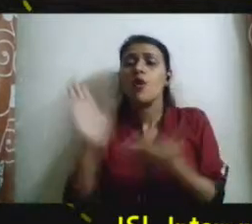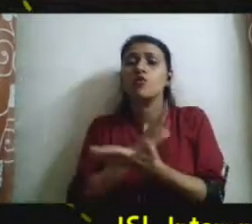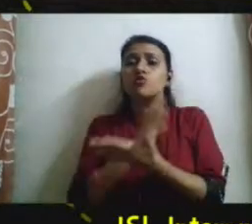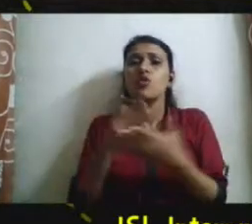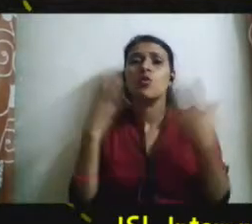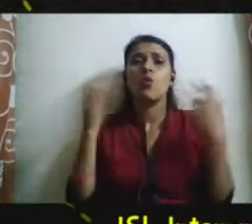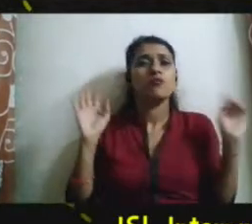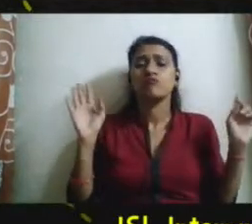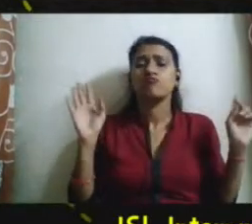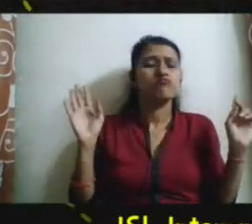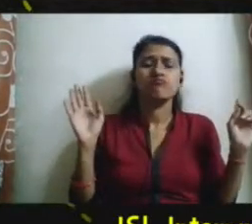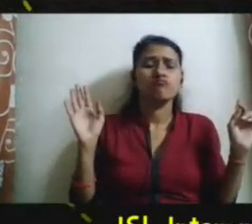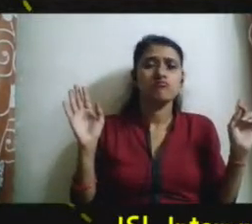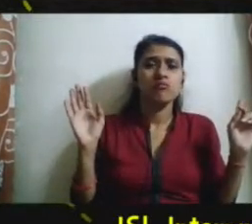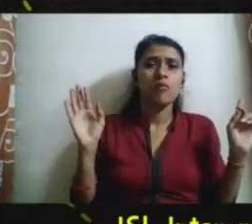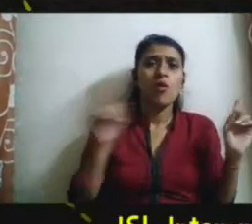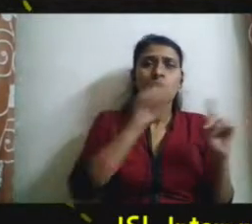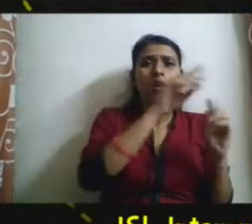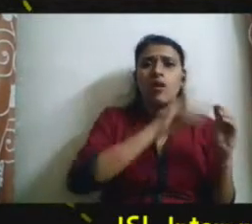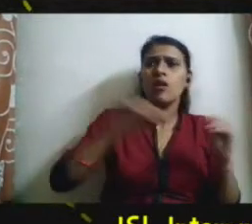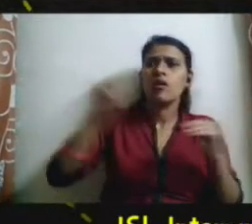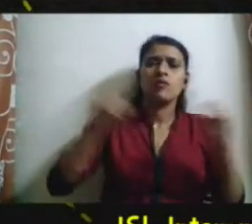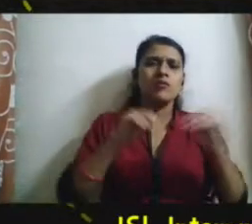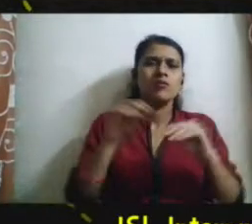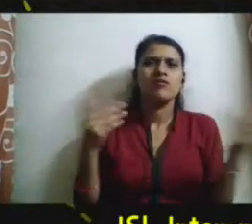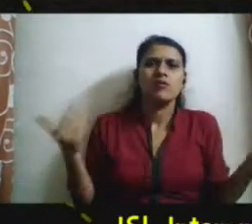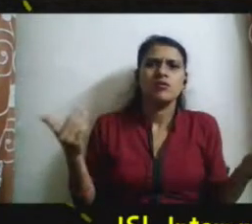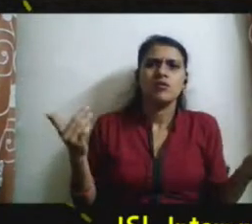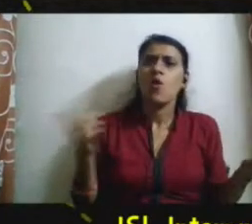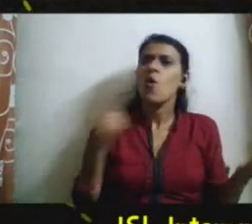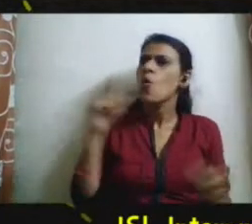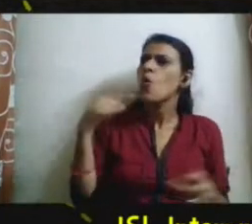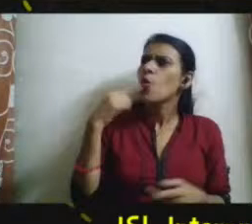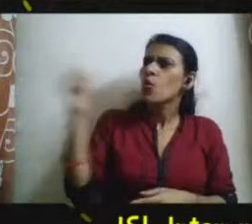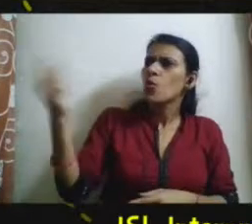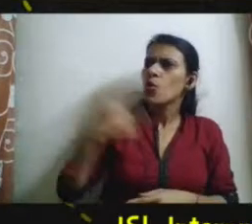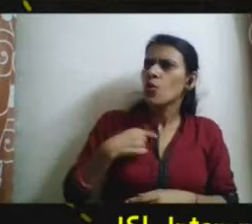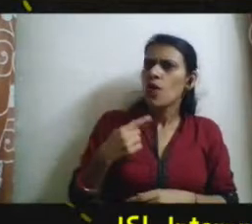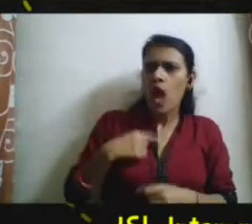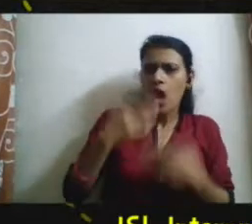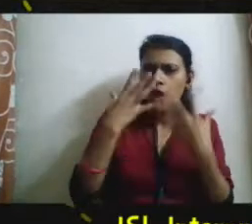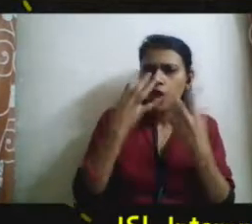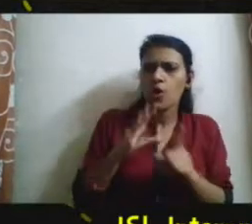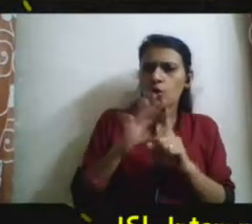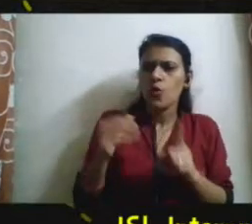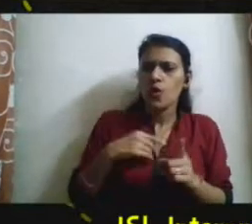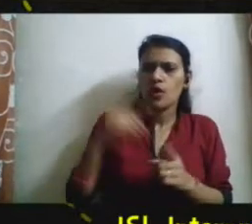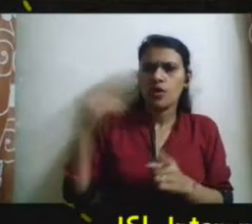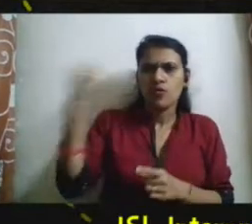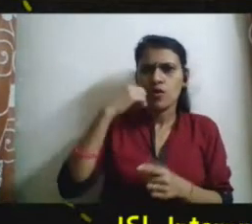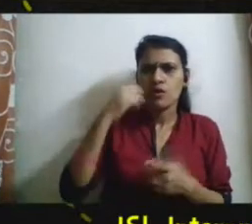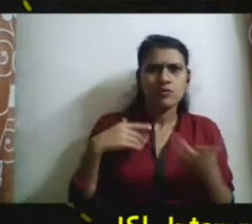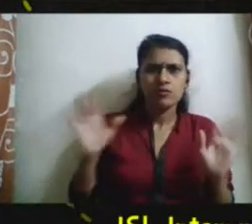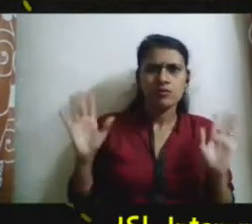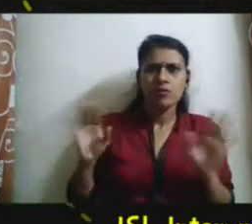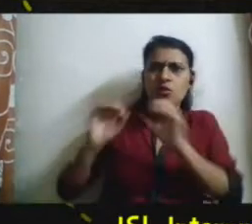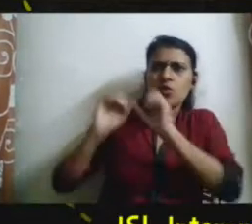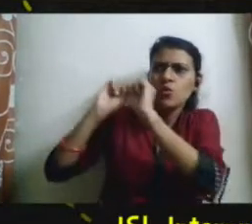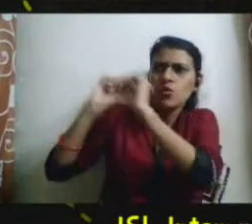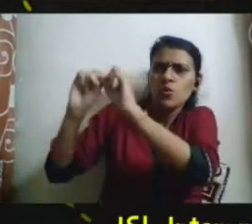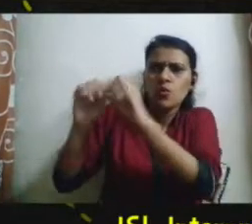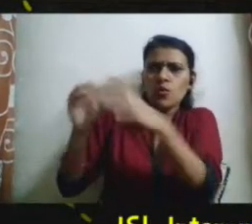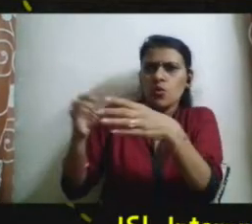This moving from one place, who are you to tell me what I need to do? You can sit in your little